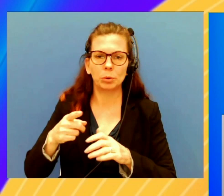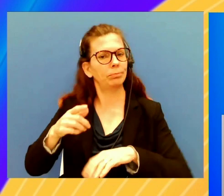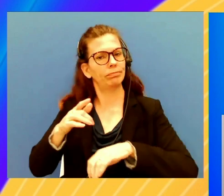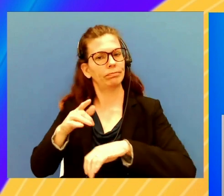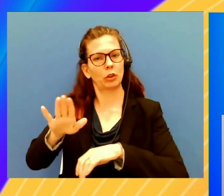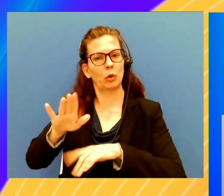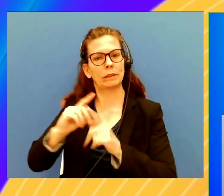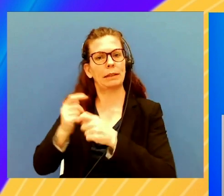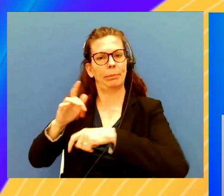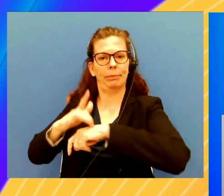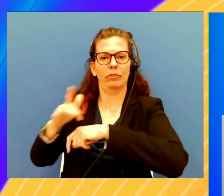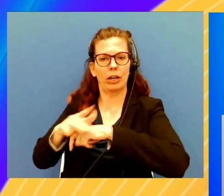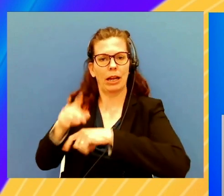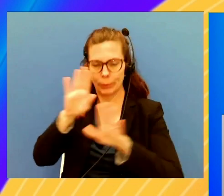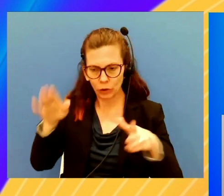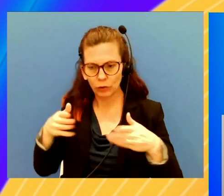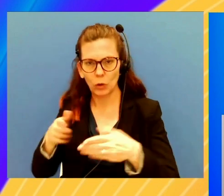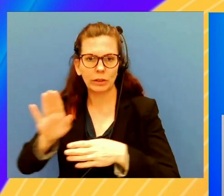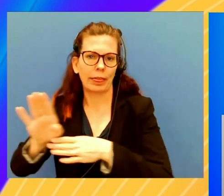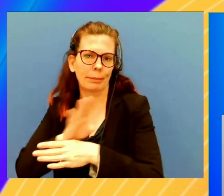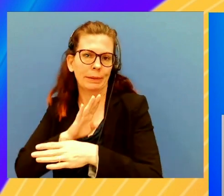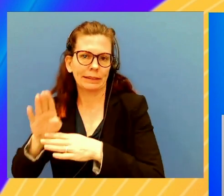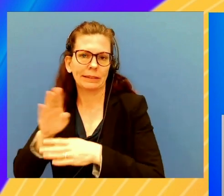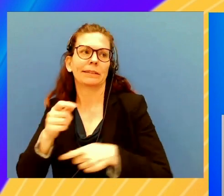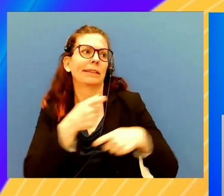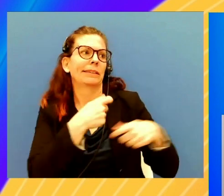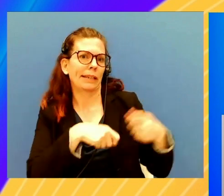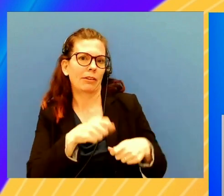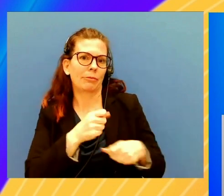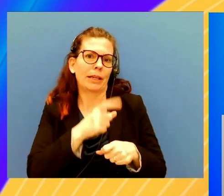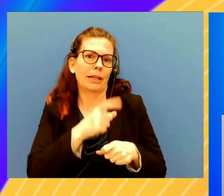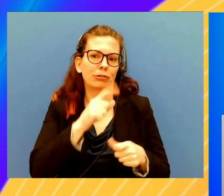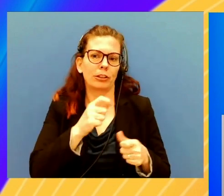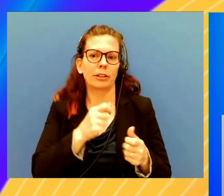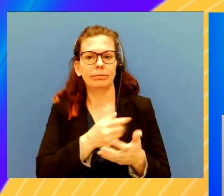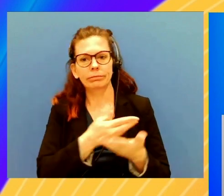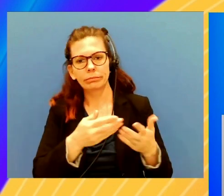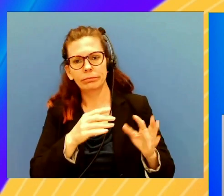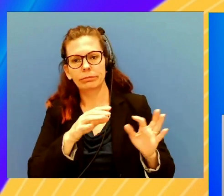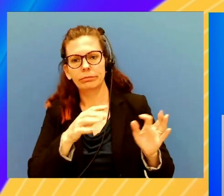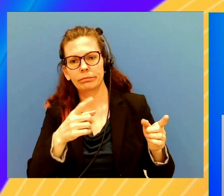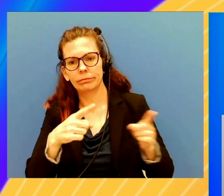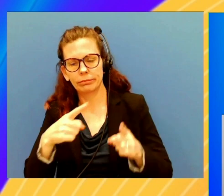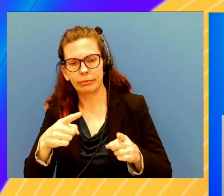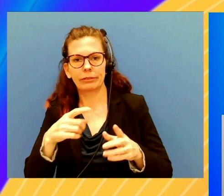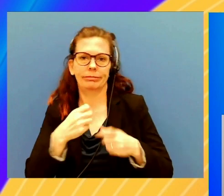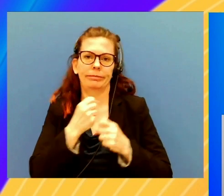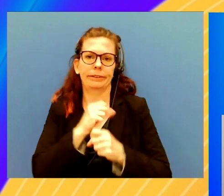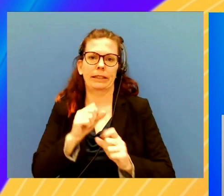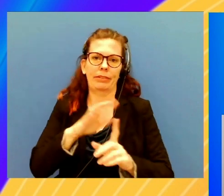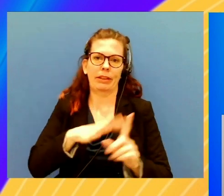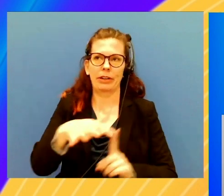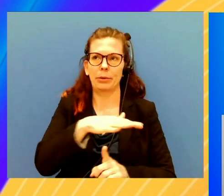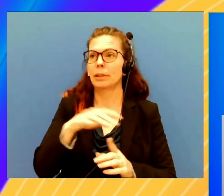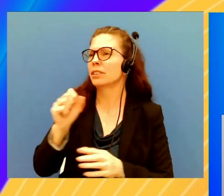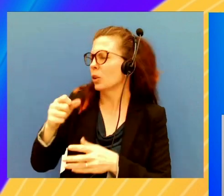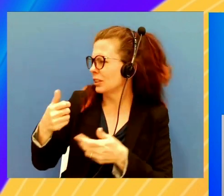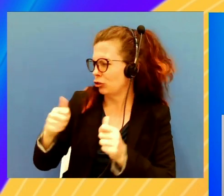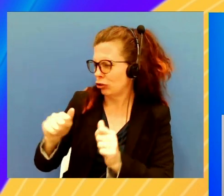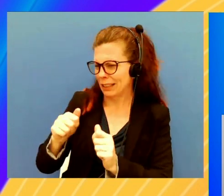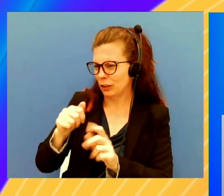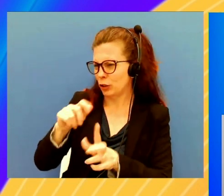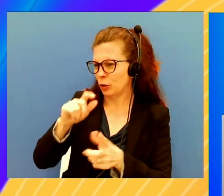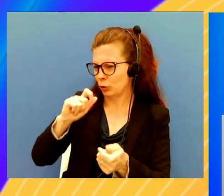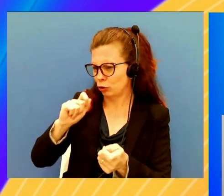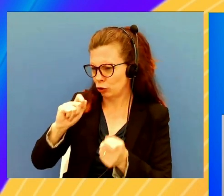to focus on your business instead of making sure your workloads are operating properly. So it's kind of like trying to transform